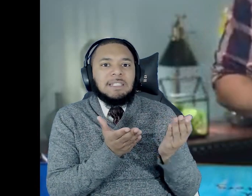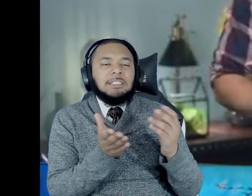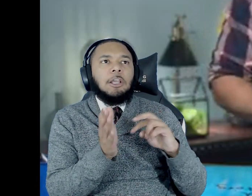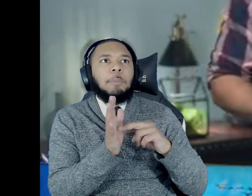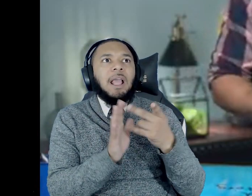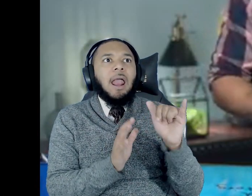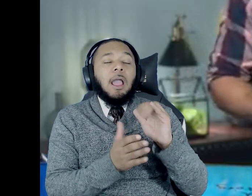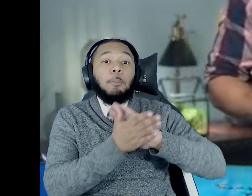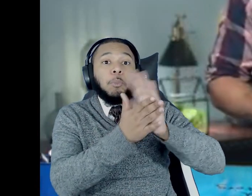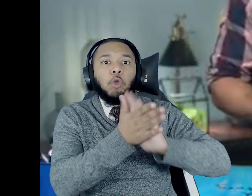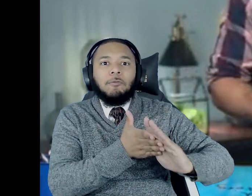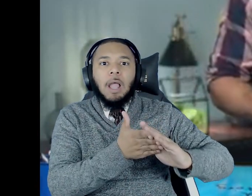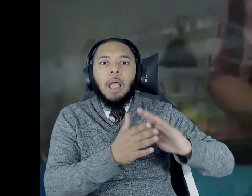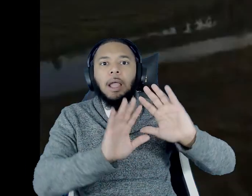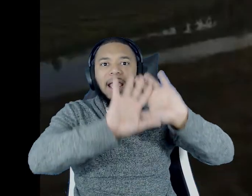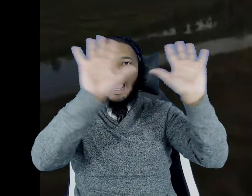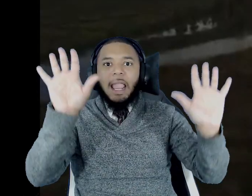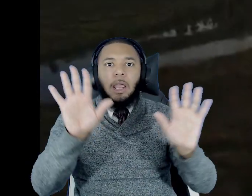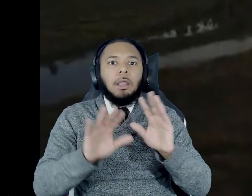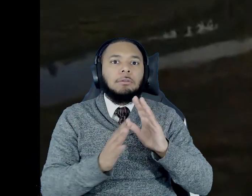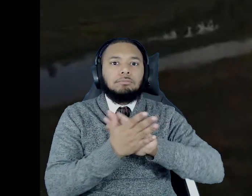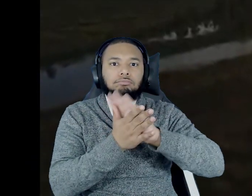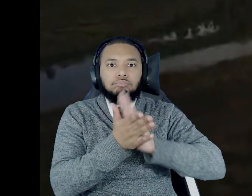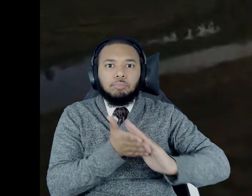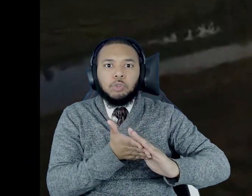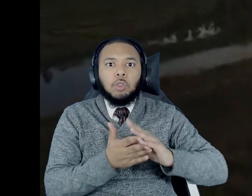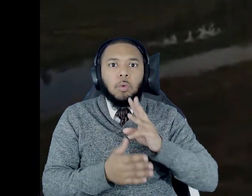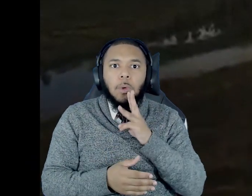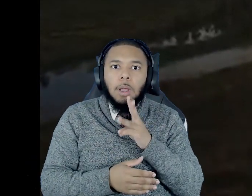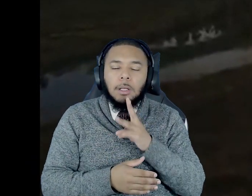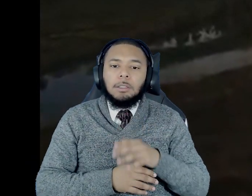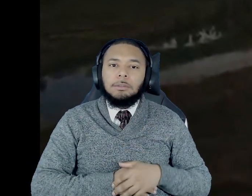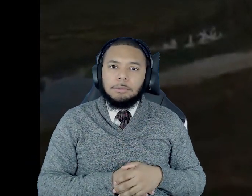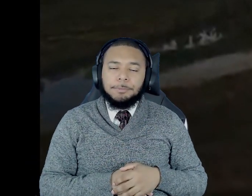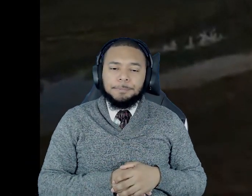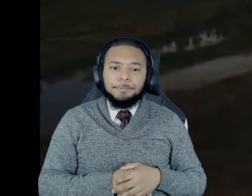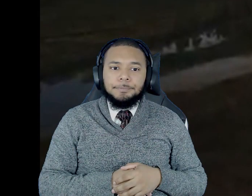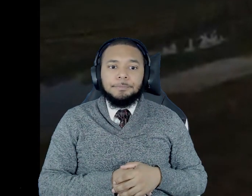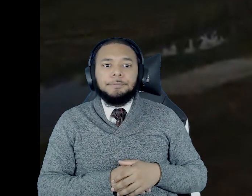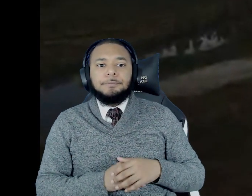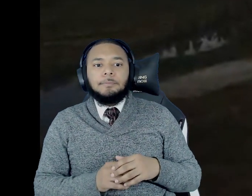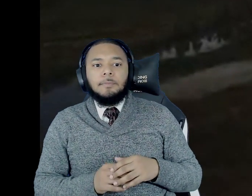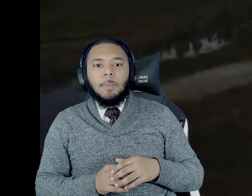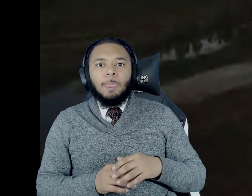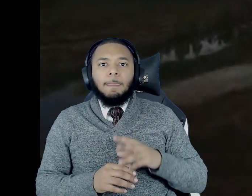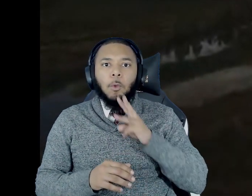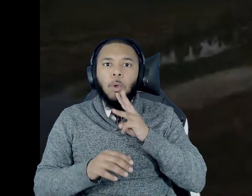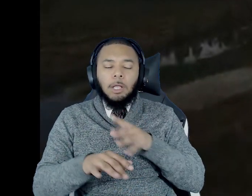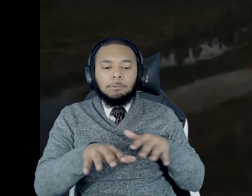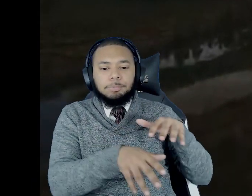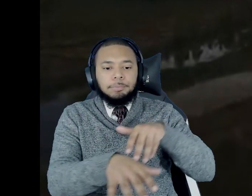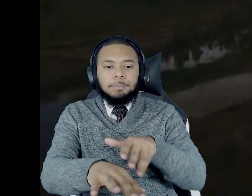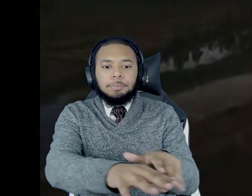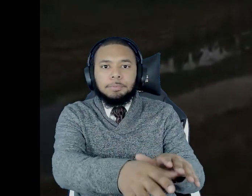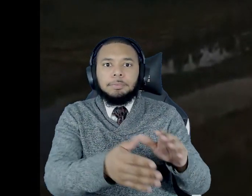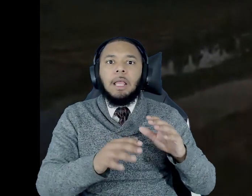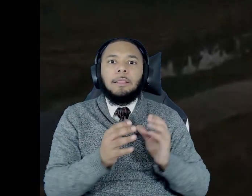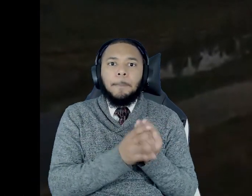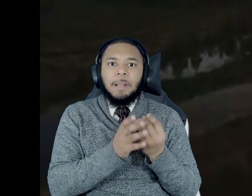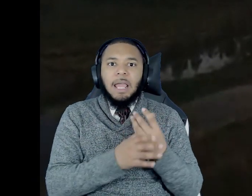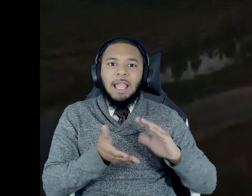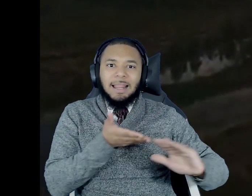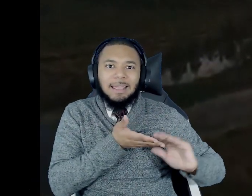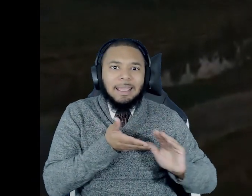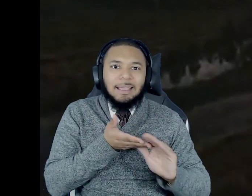the purification of air and water, right? So water moving through wetlands to become purified, the maintenance of the